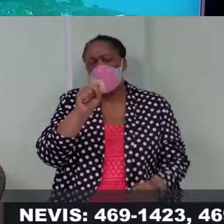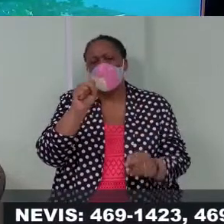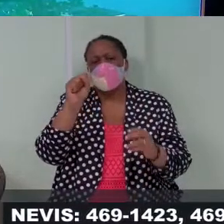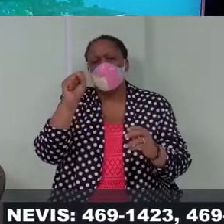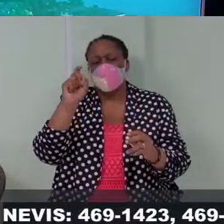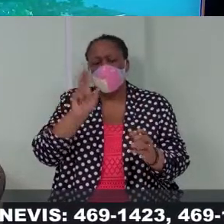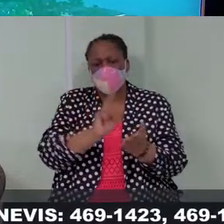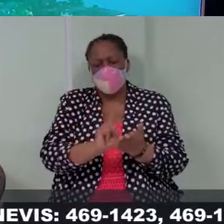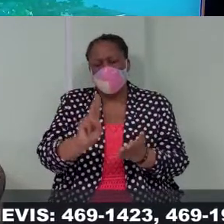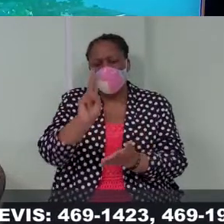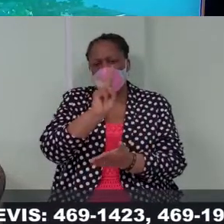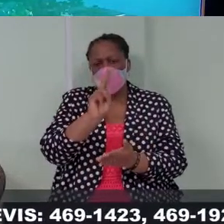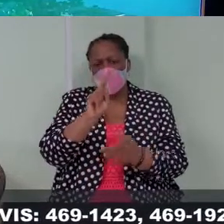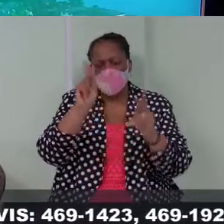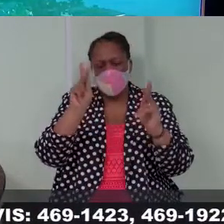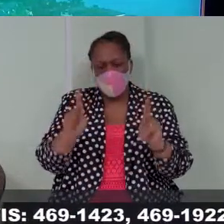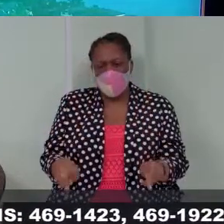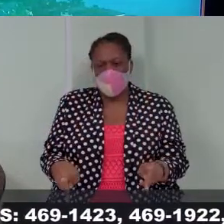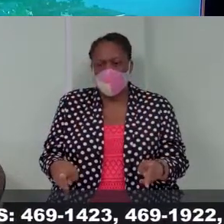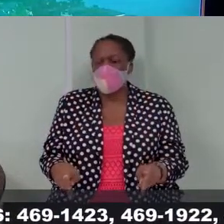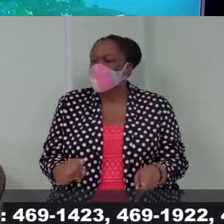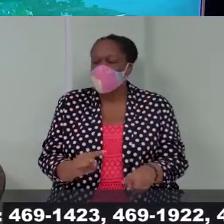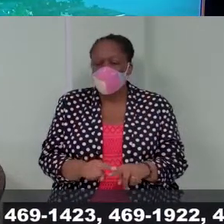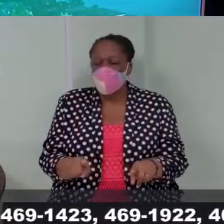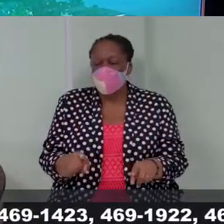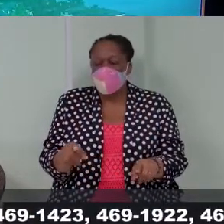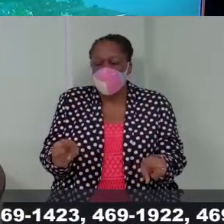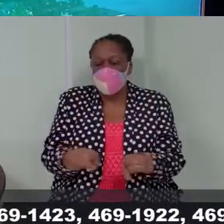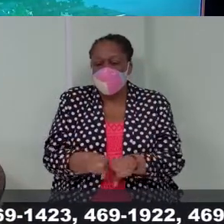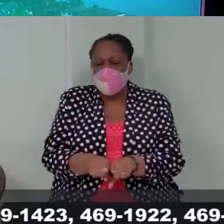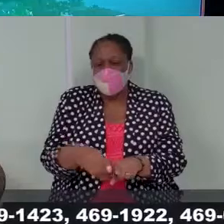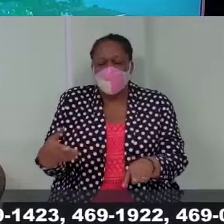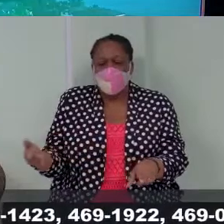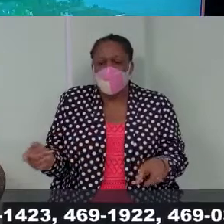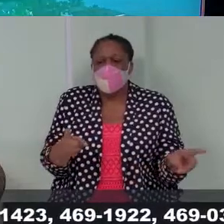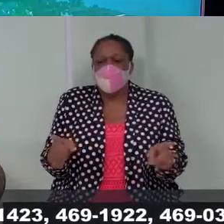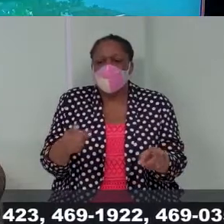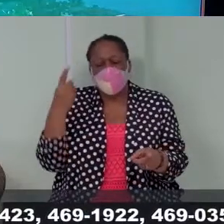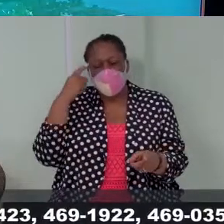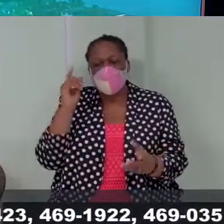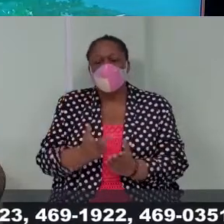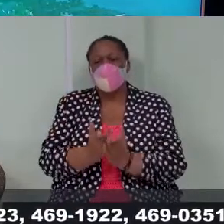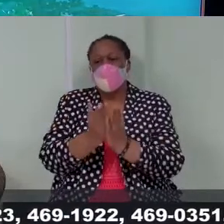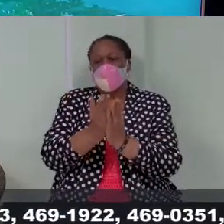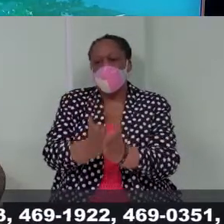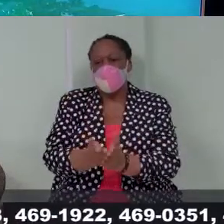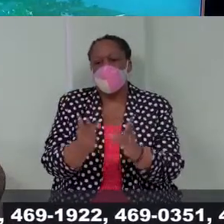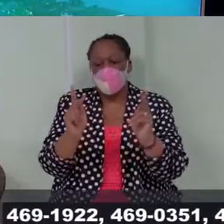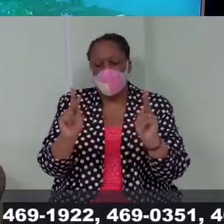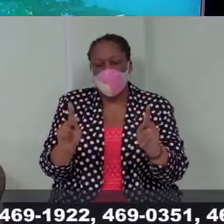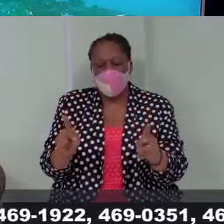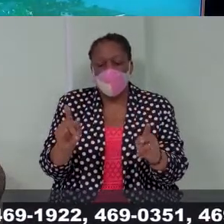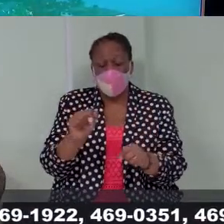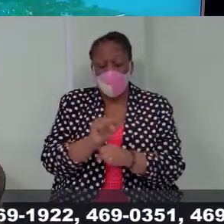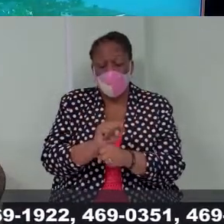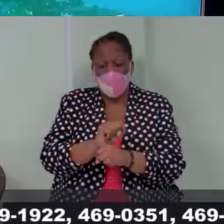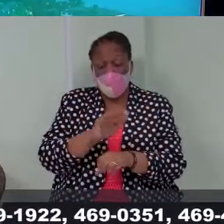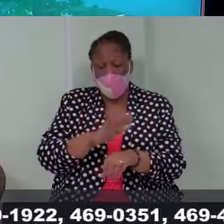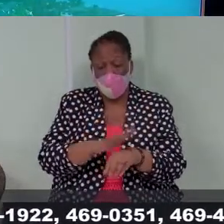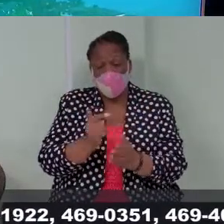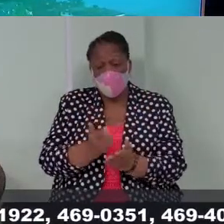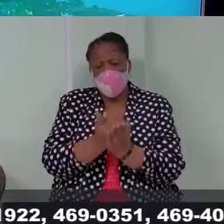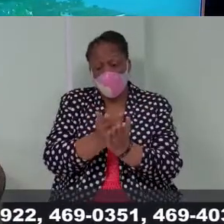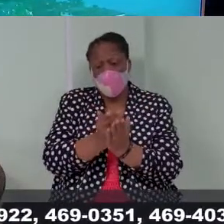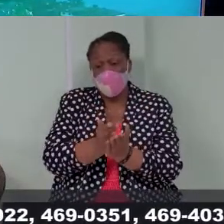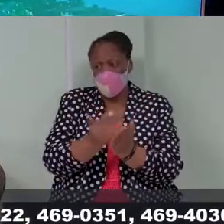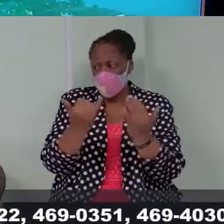Medicine. And so we're going to use the same mechanism and methodology, and each batch of the Ross students, we